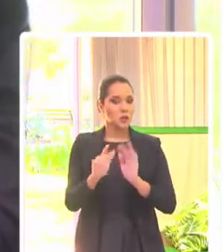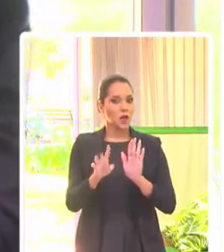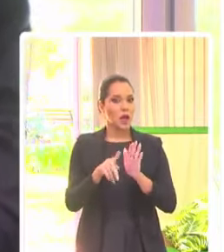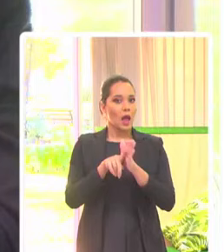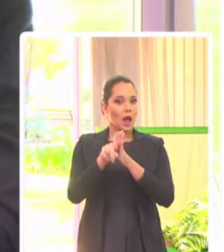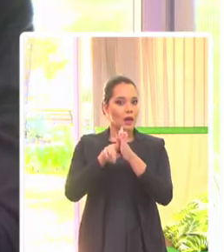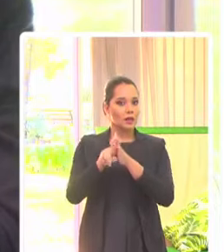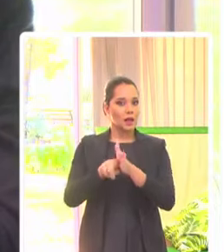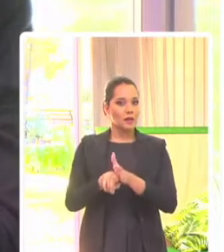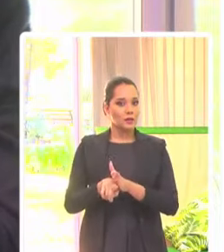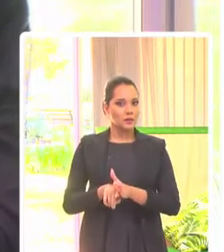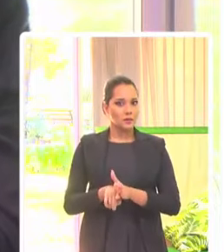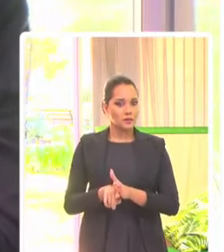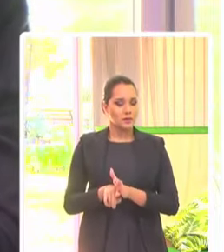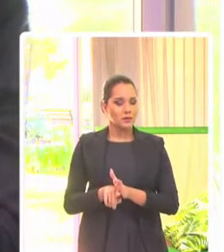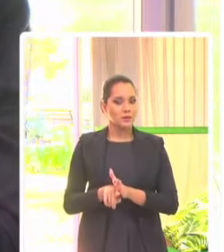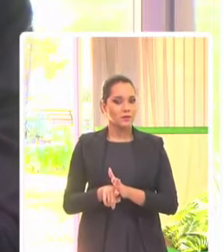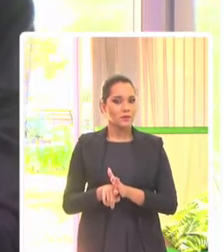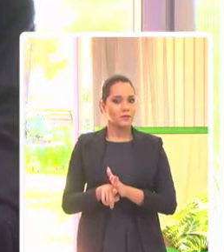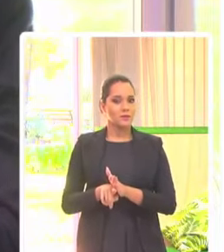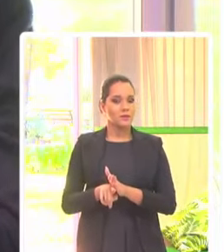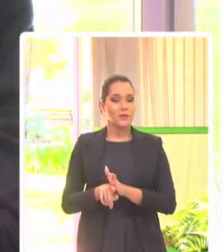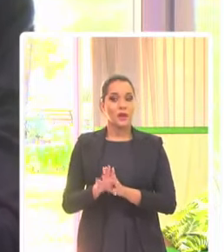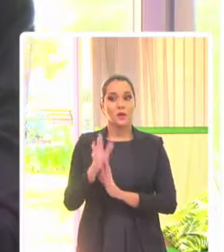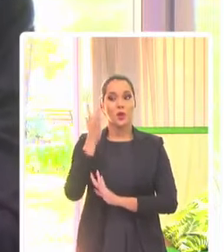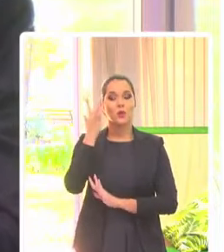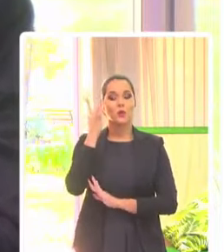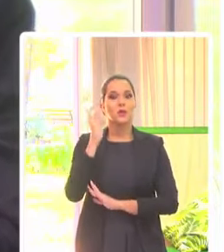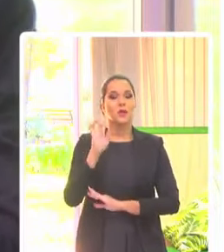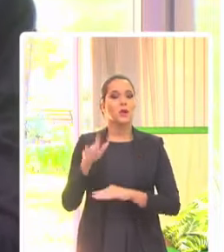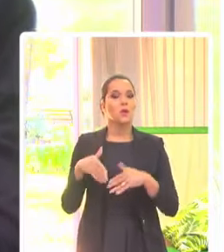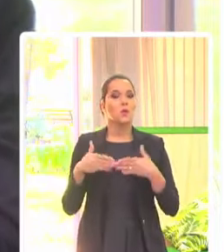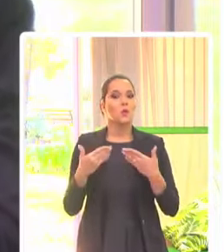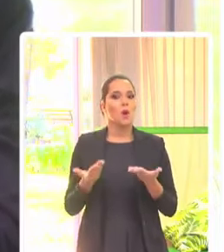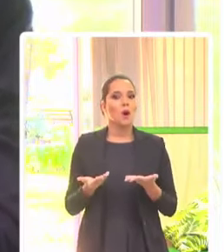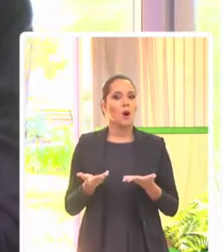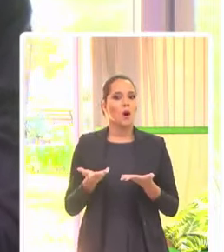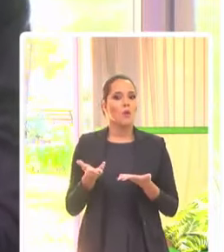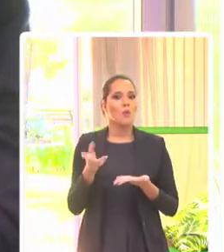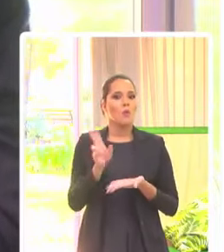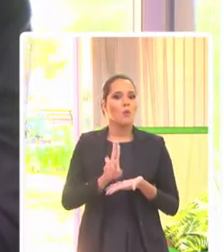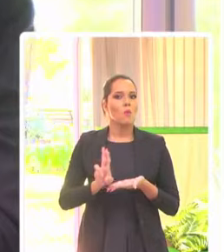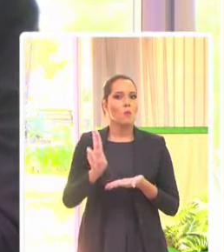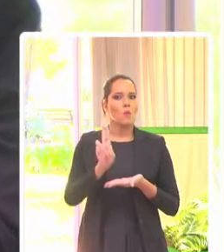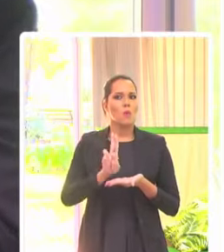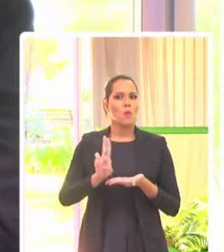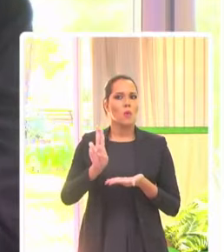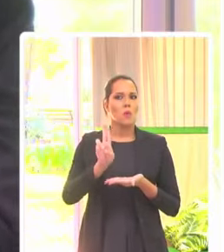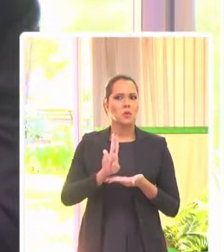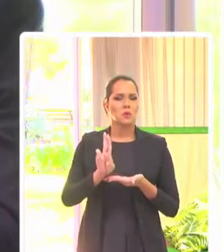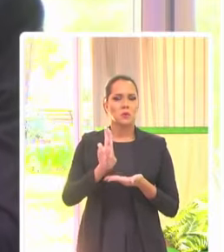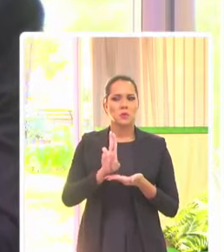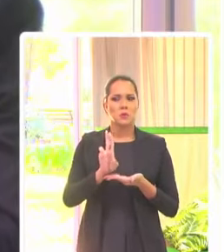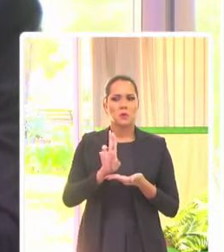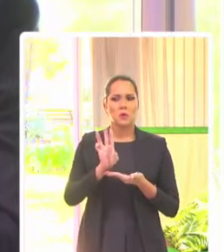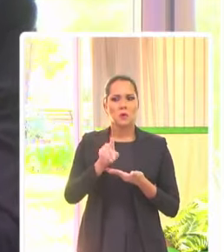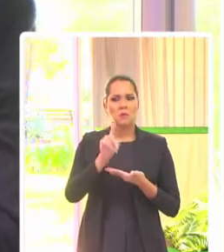your what the consumption mode is. Is it YouTube? Is it your own